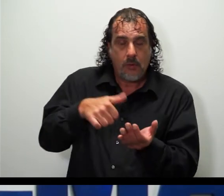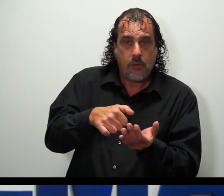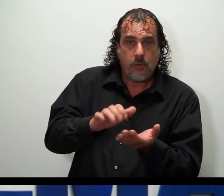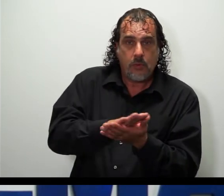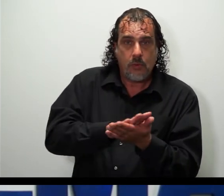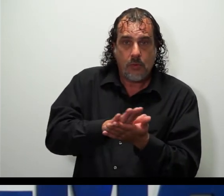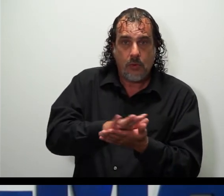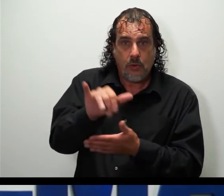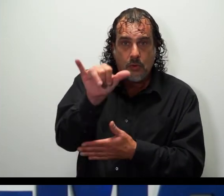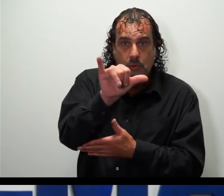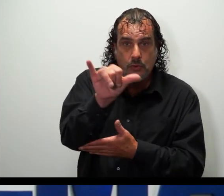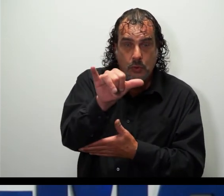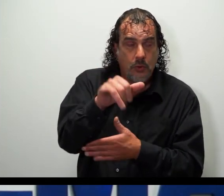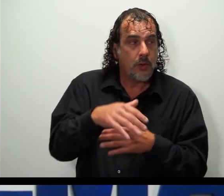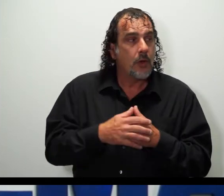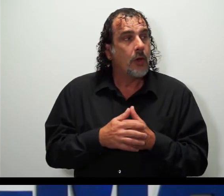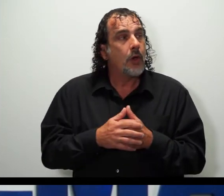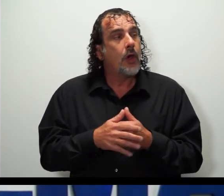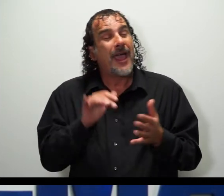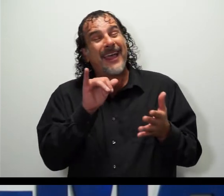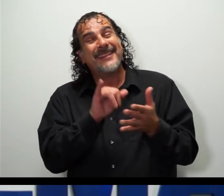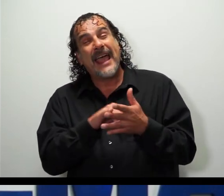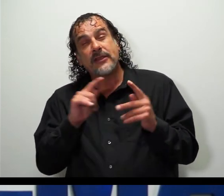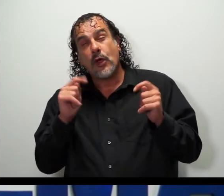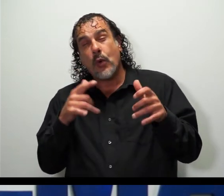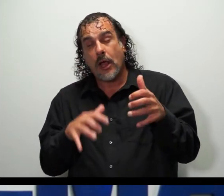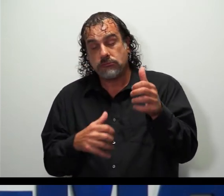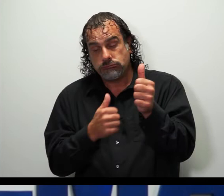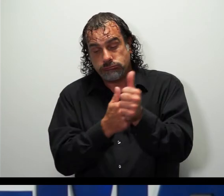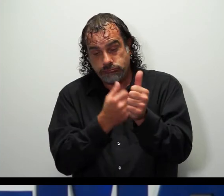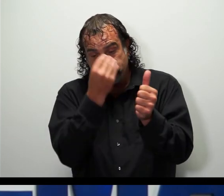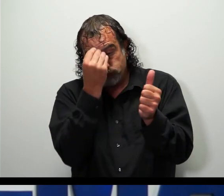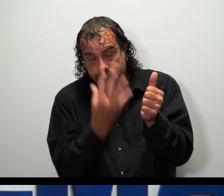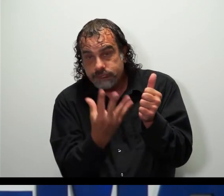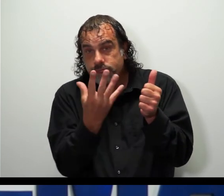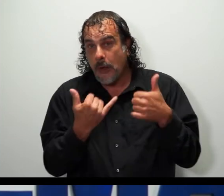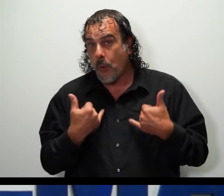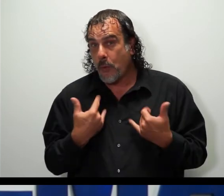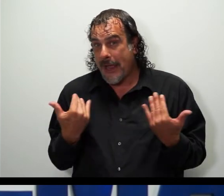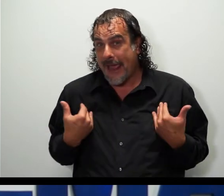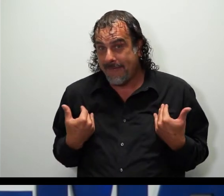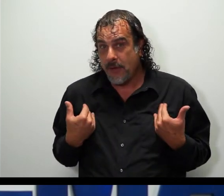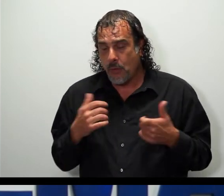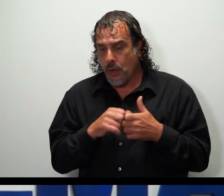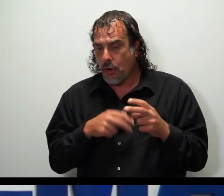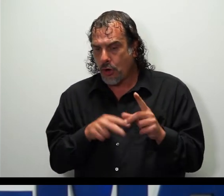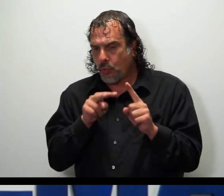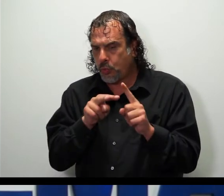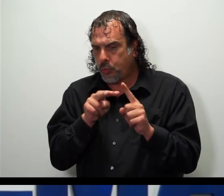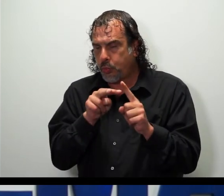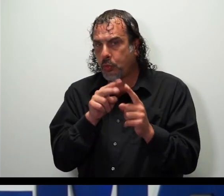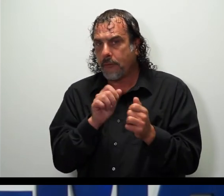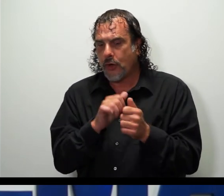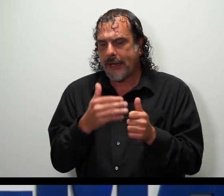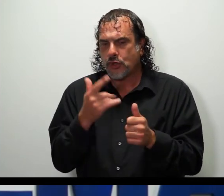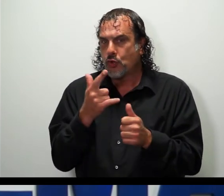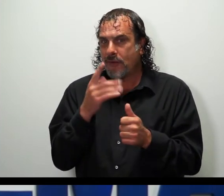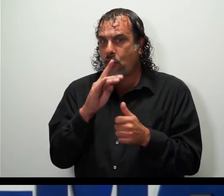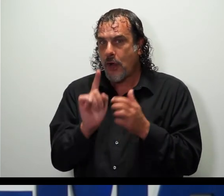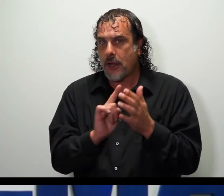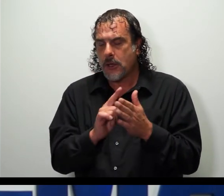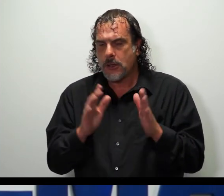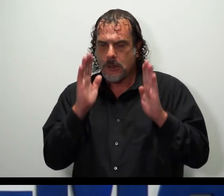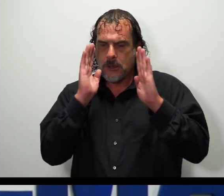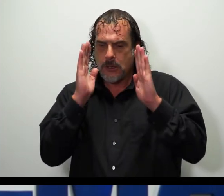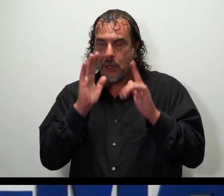made available to you there. So that's a quick update that we've got there. We're going to continue to monitor this very closely, and just